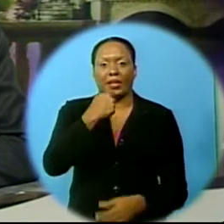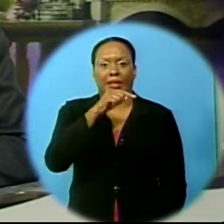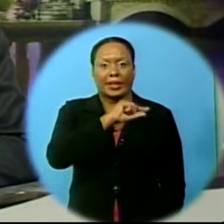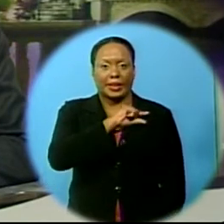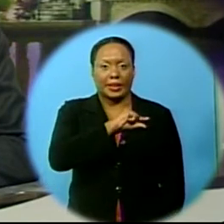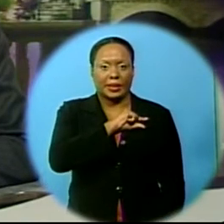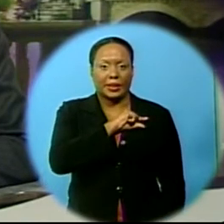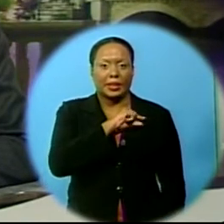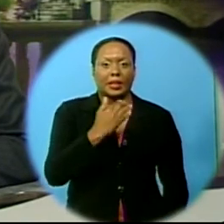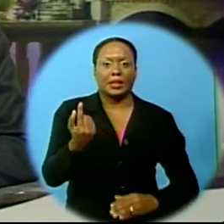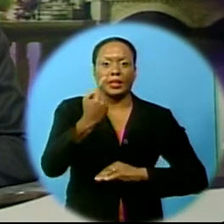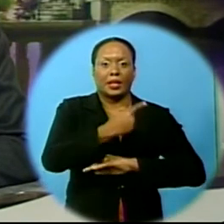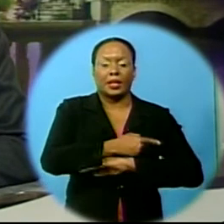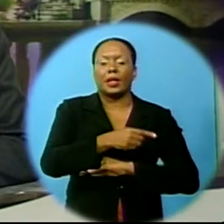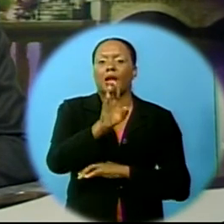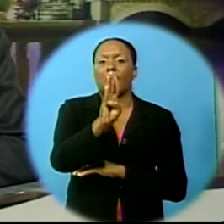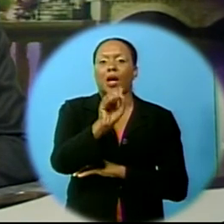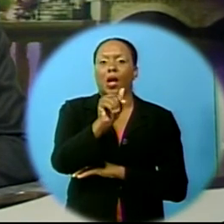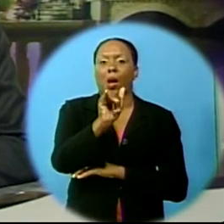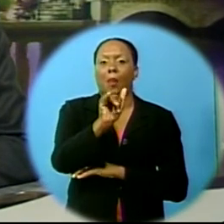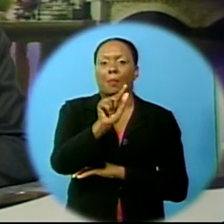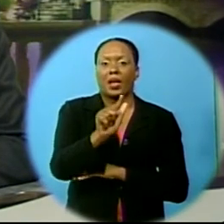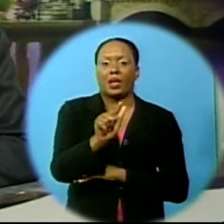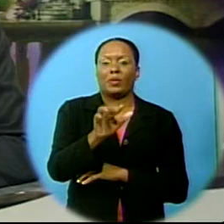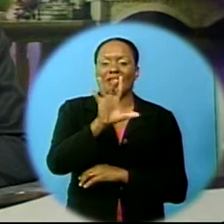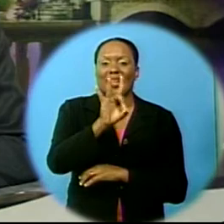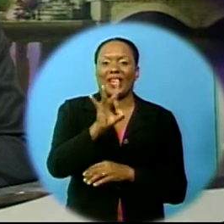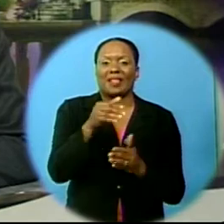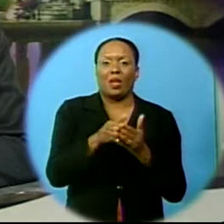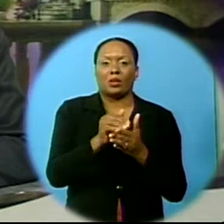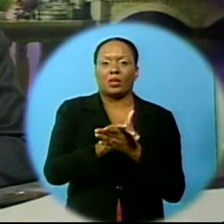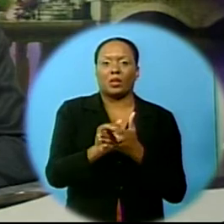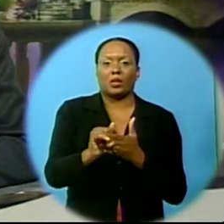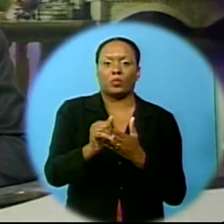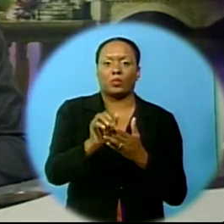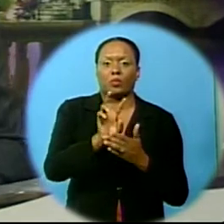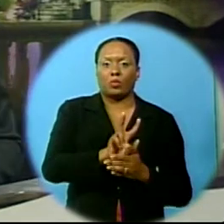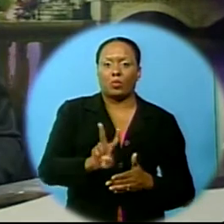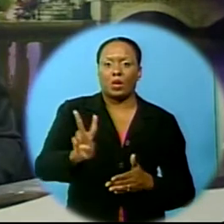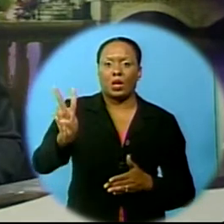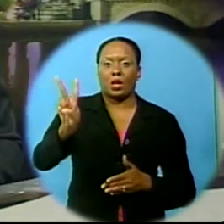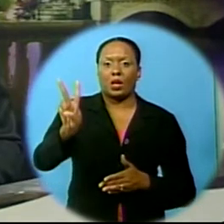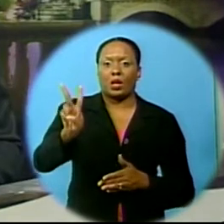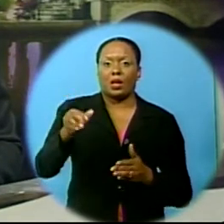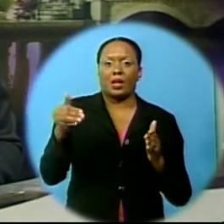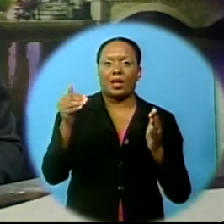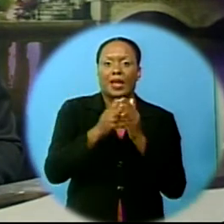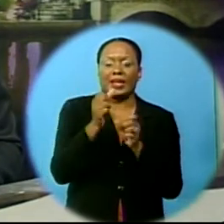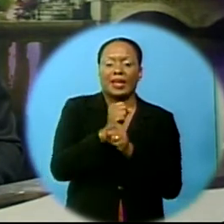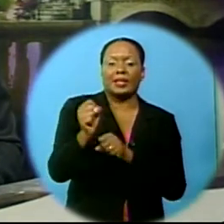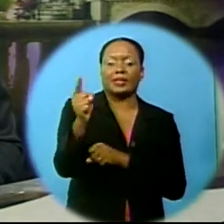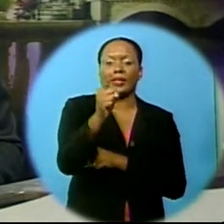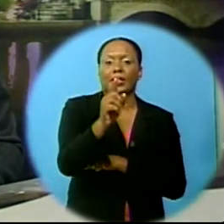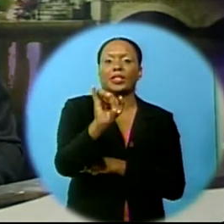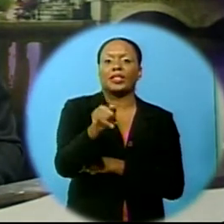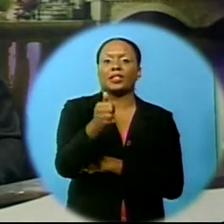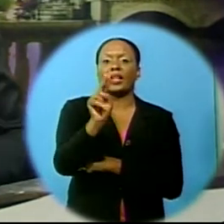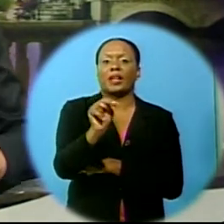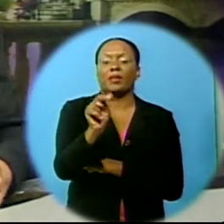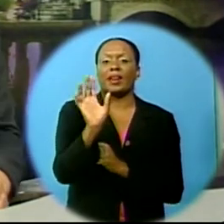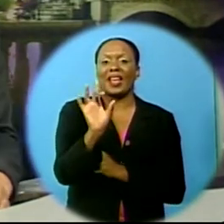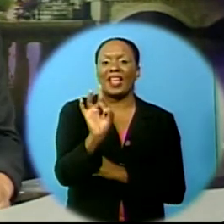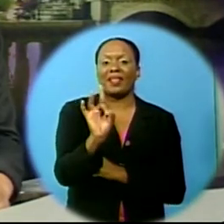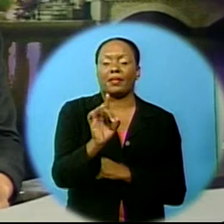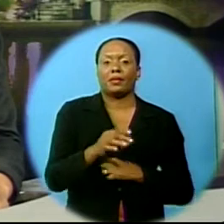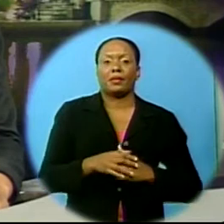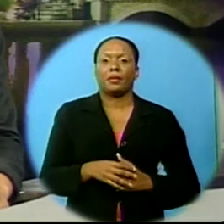Court. Their bail was set at $8,000 and they will reappear in court on January 8th next year.